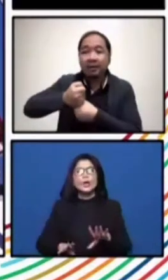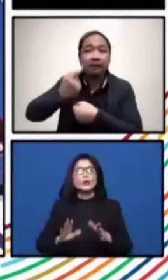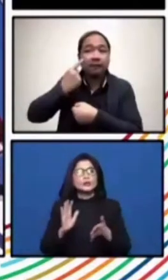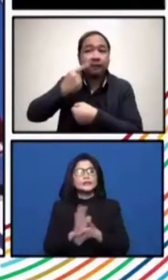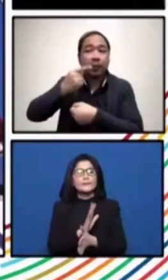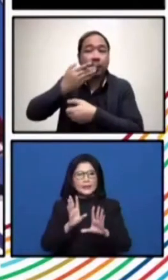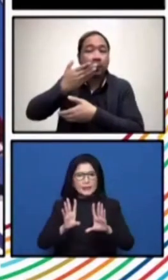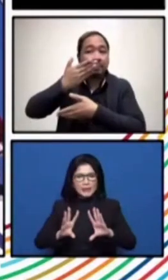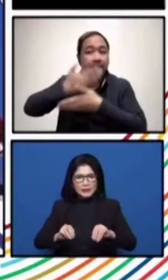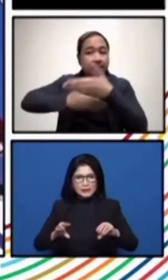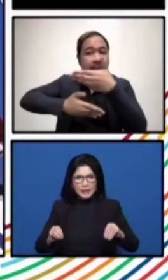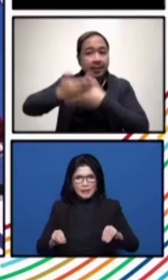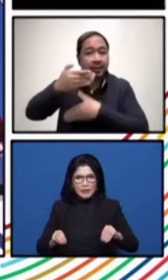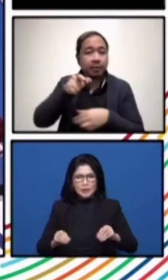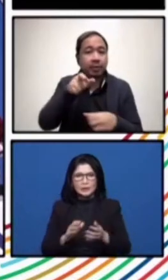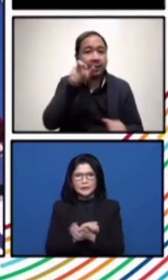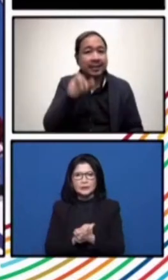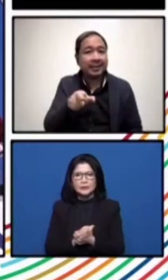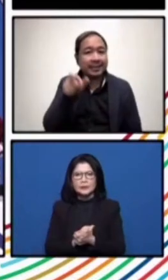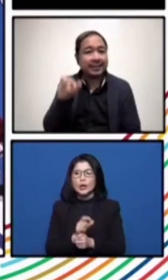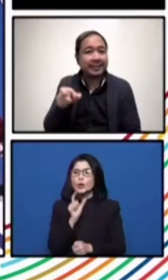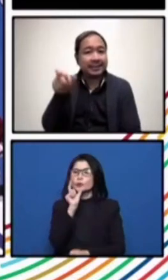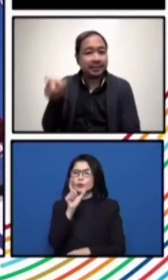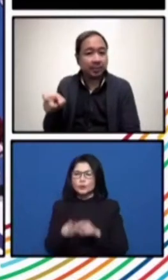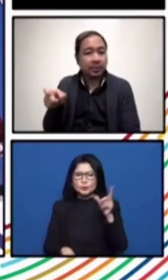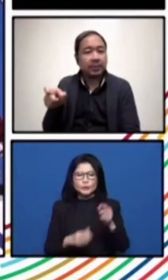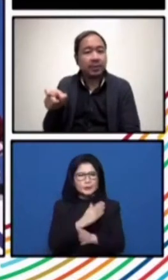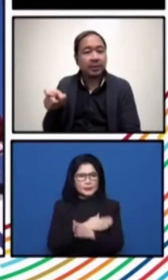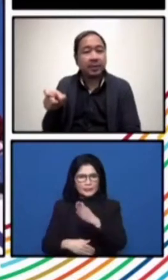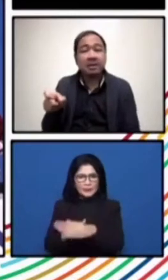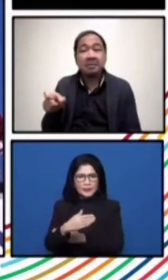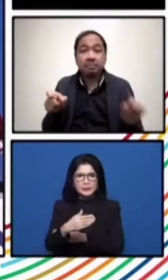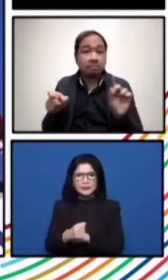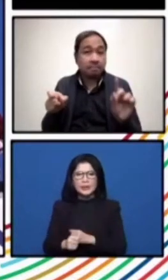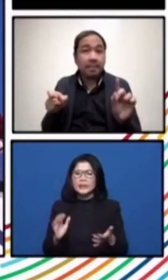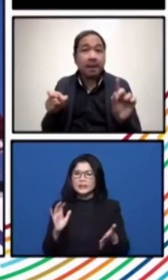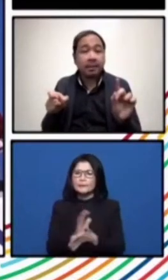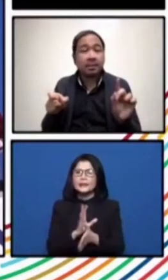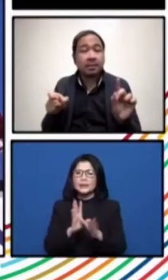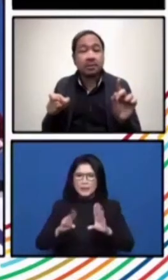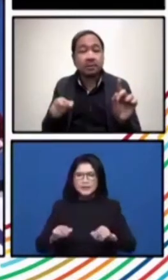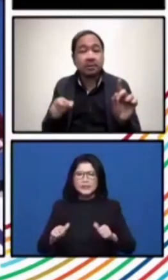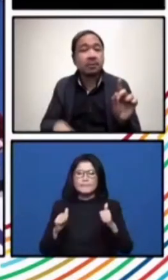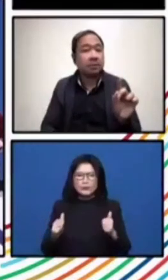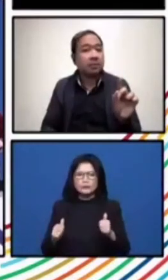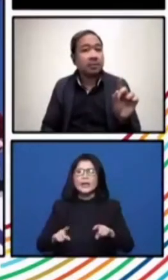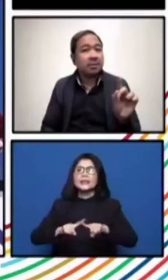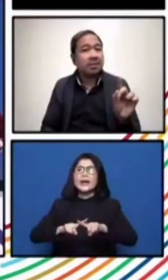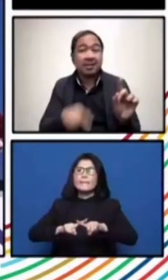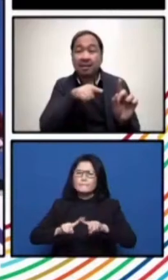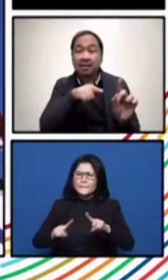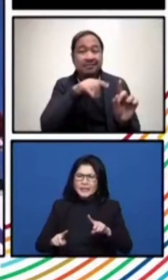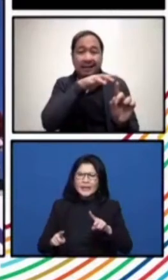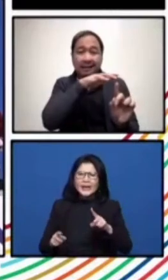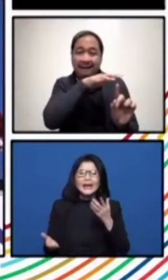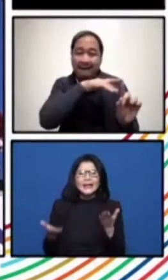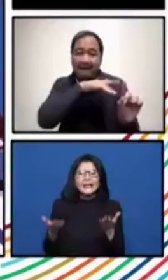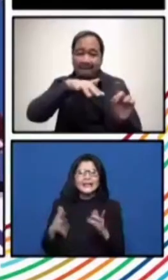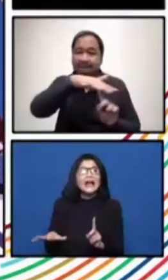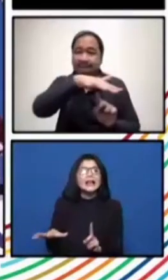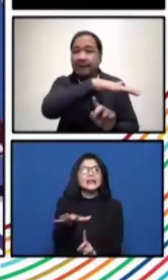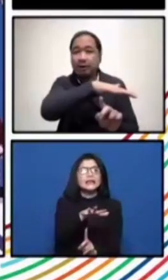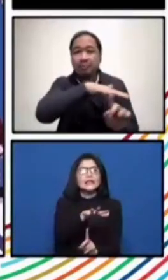pwdc disabled uh but sometimes the environment of